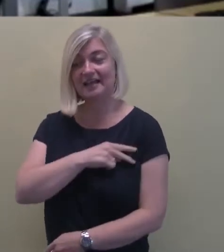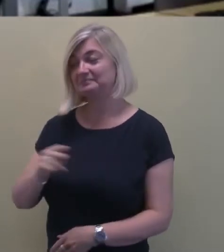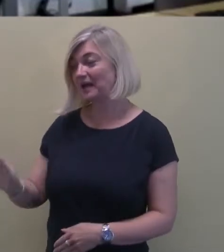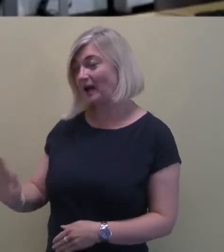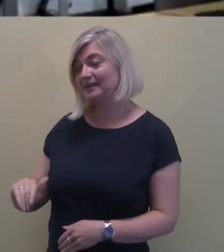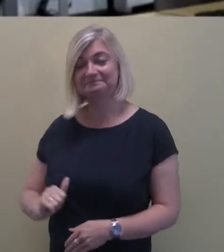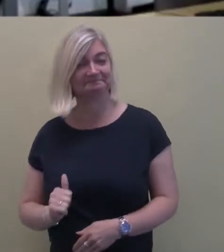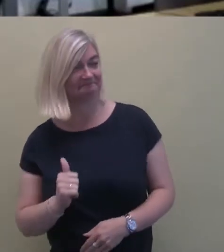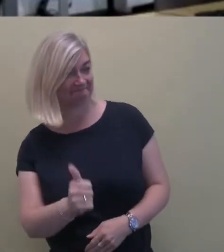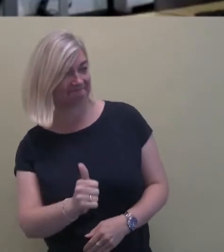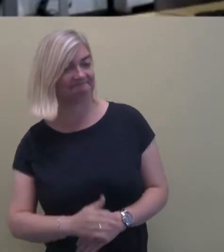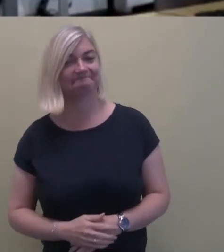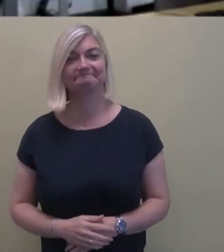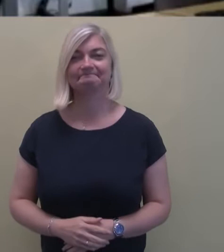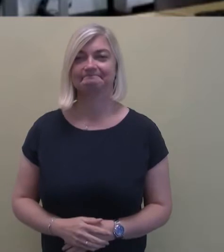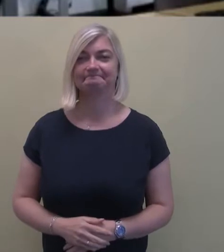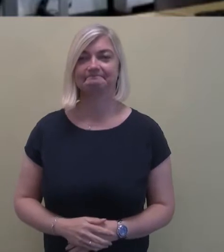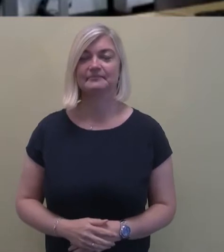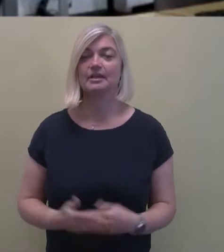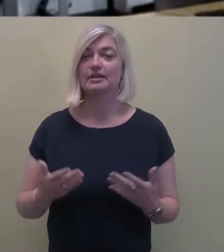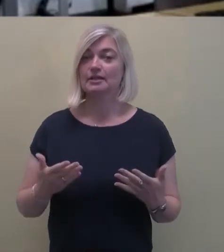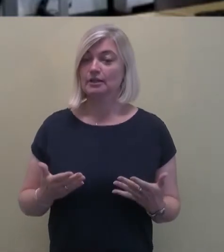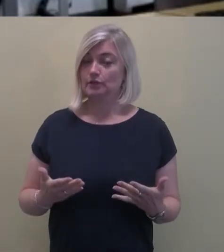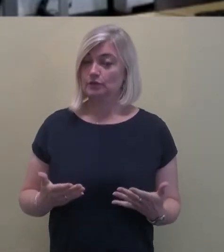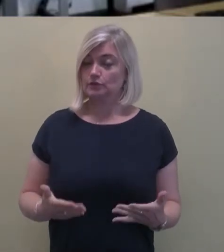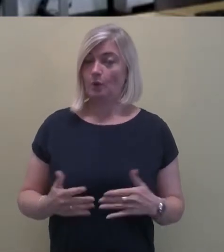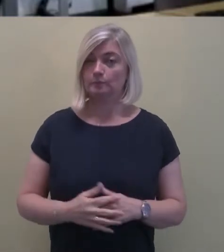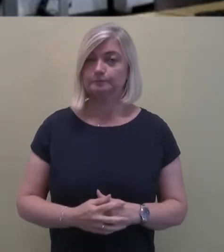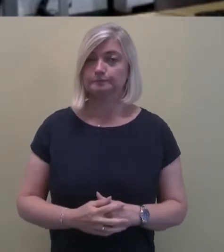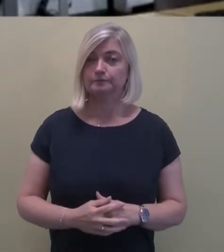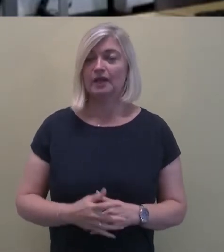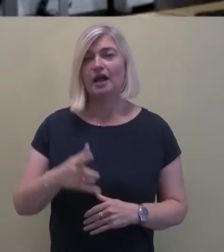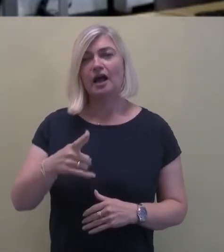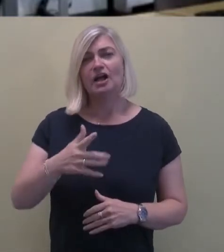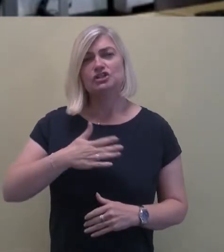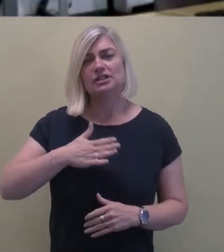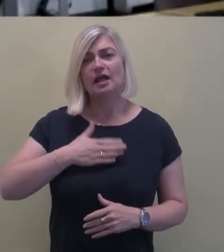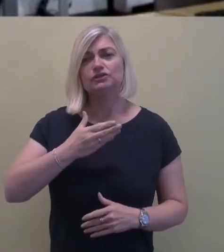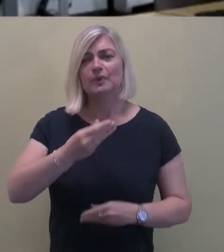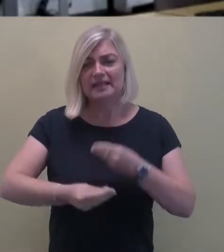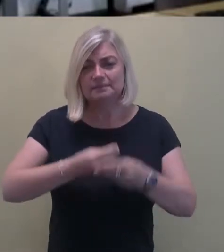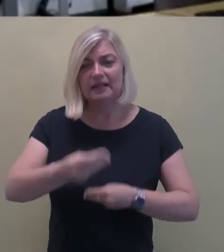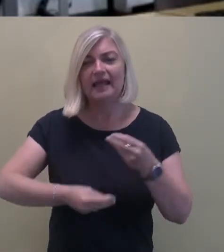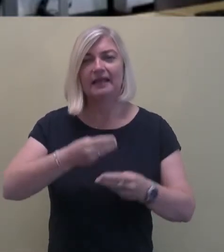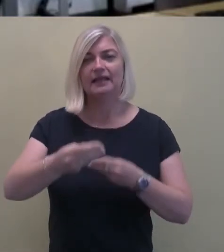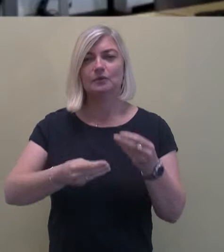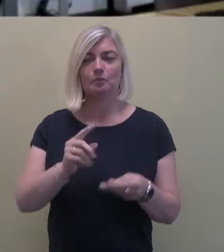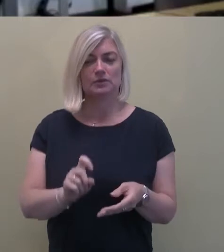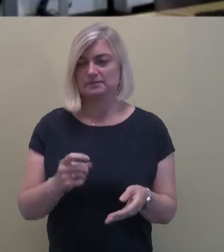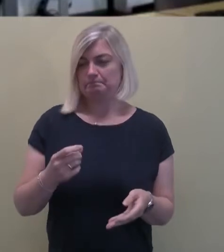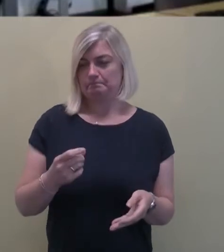areas and different ways to study as well, so ranging from attending one of our world-class facilities, from studying